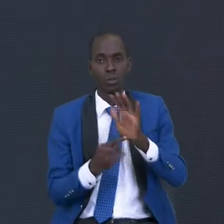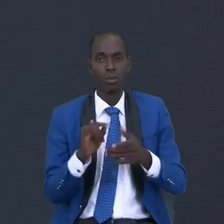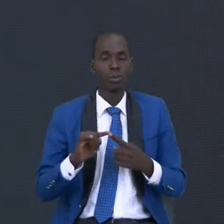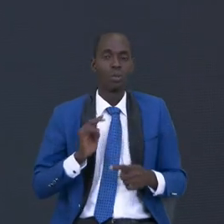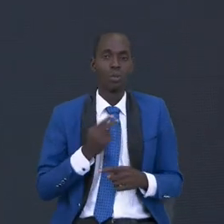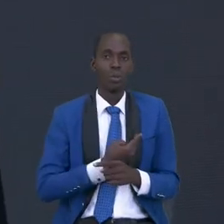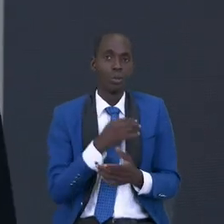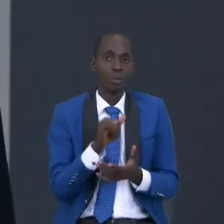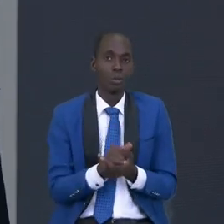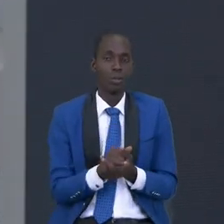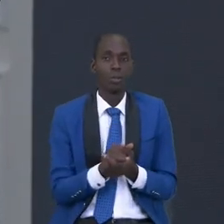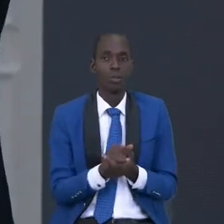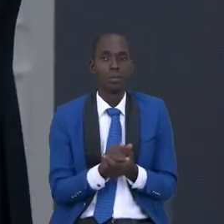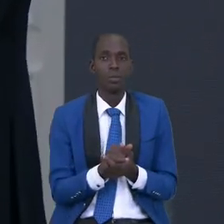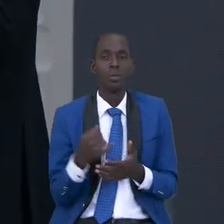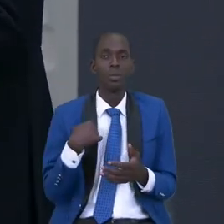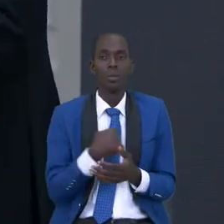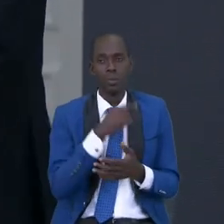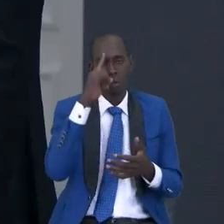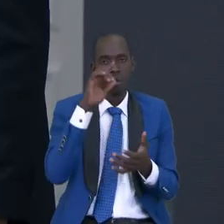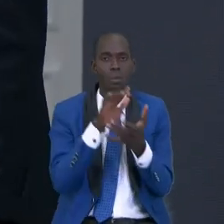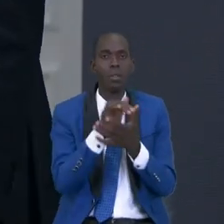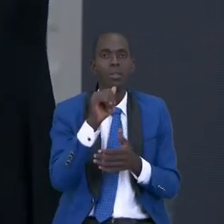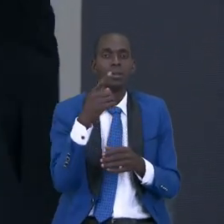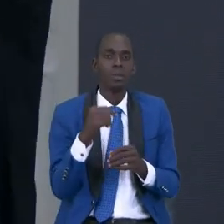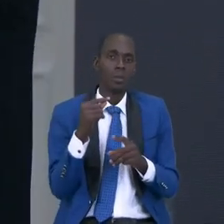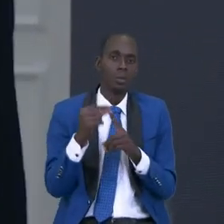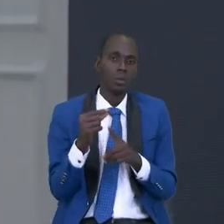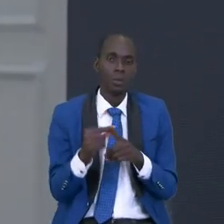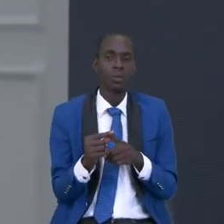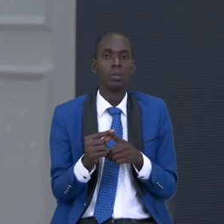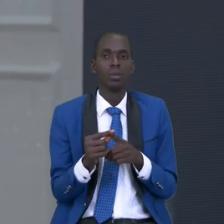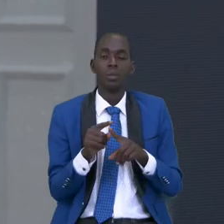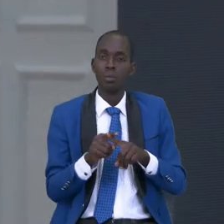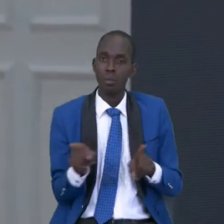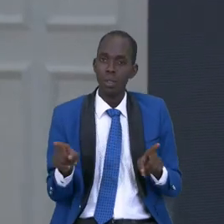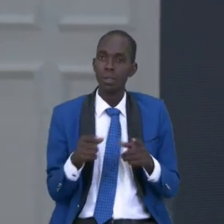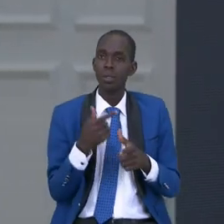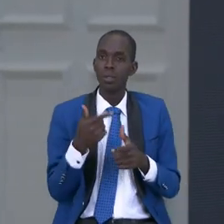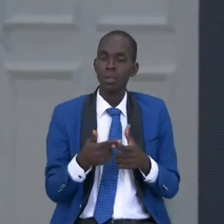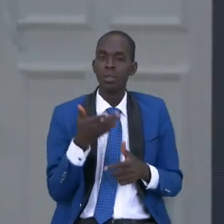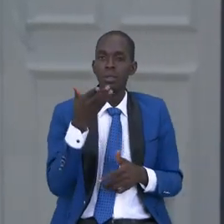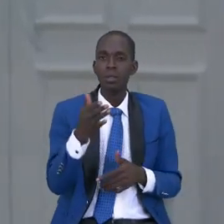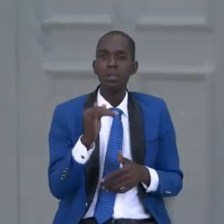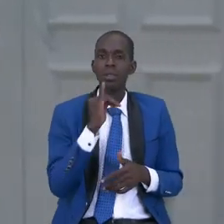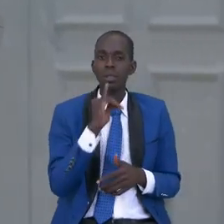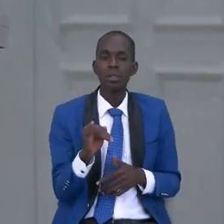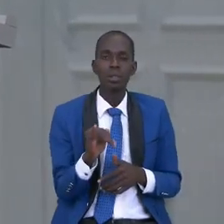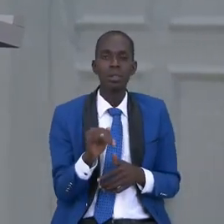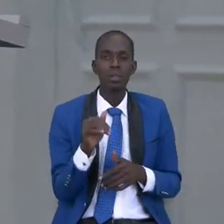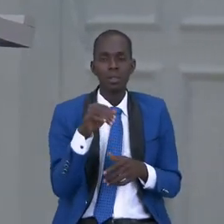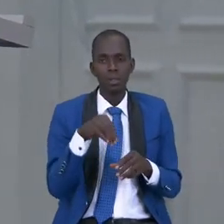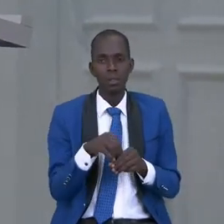that we believe the word, but then there is an area of our